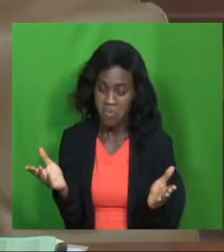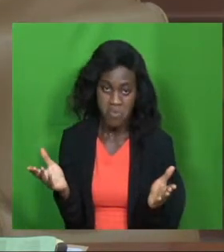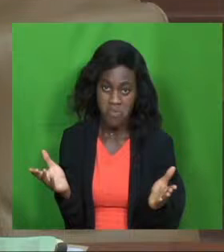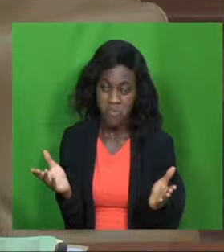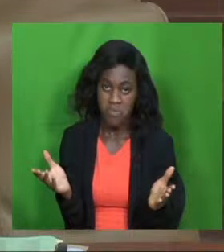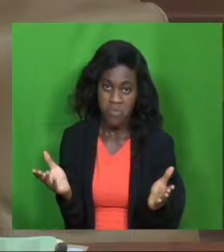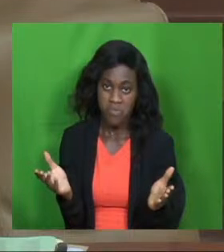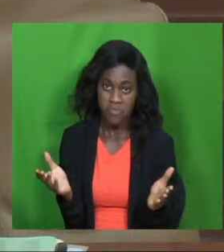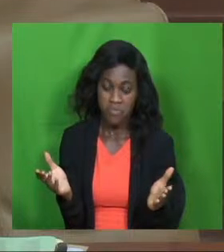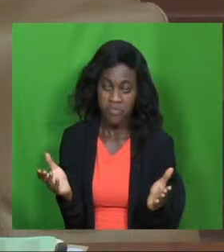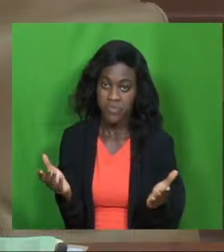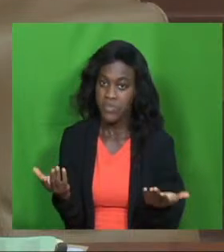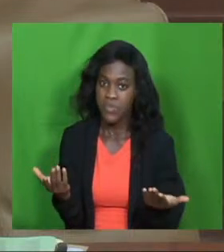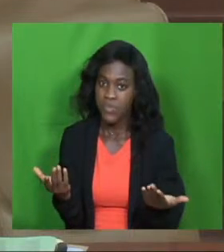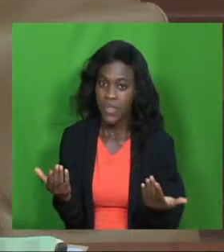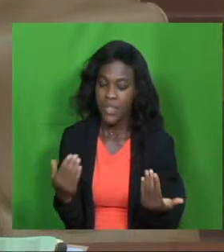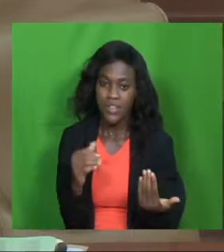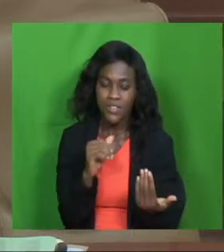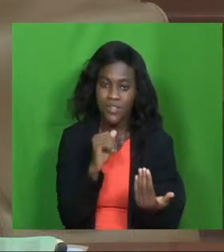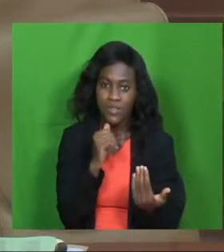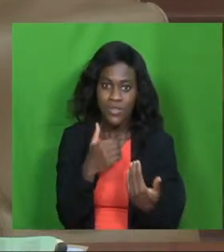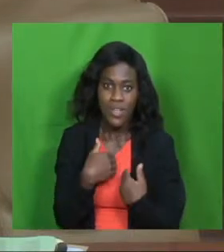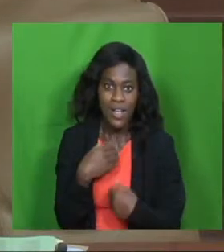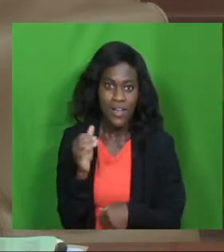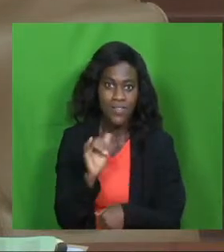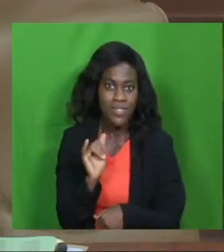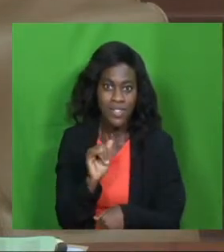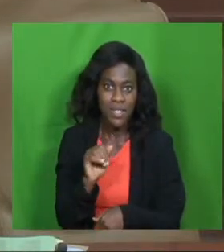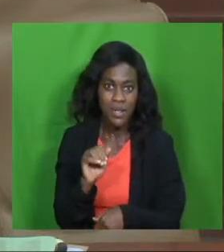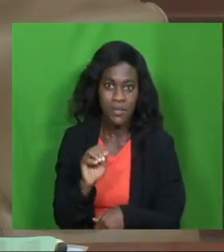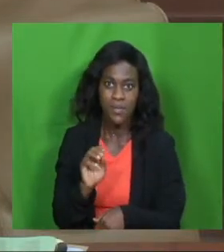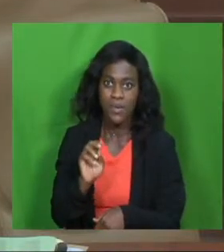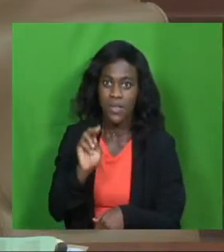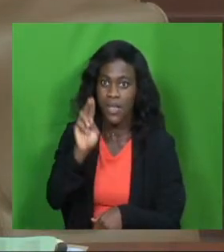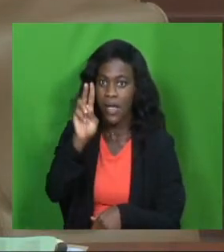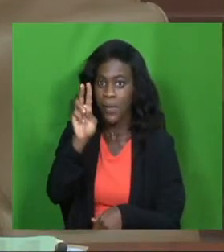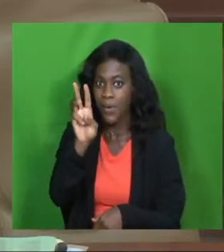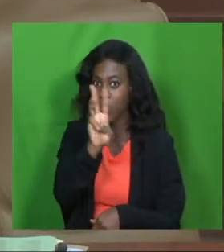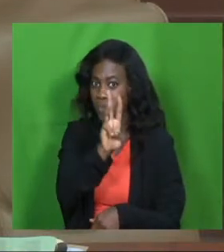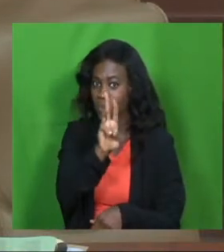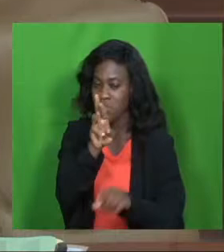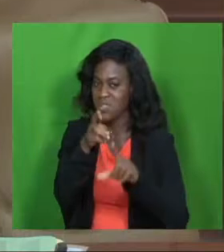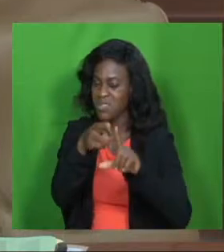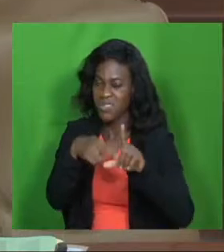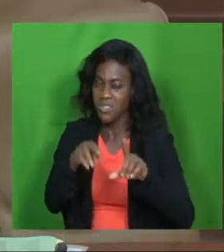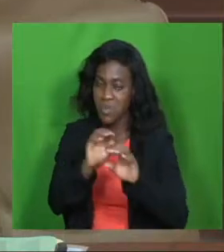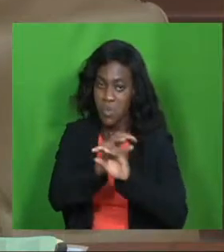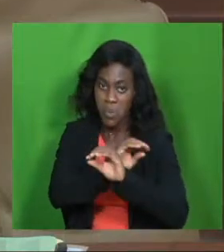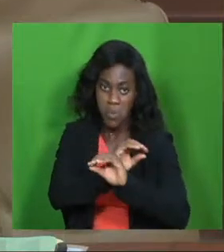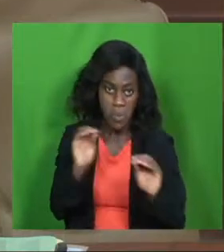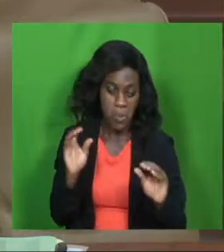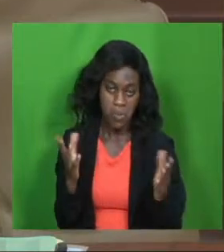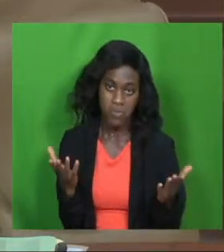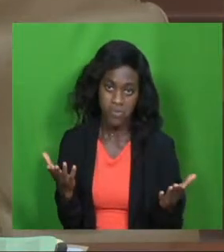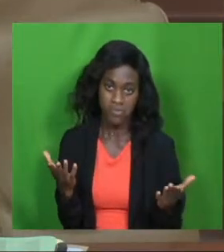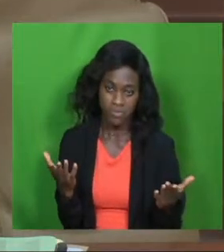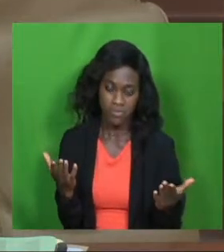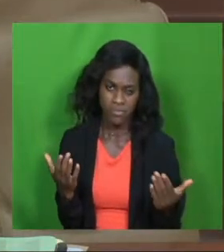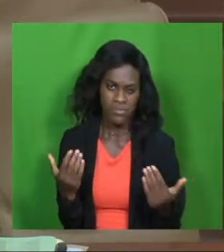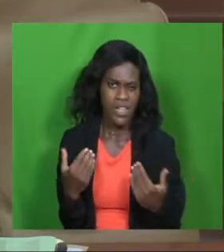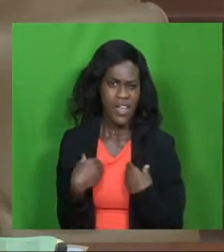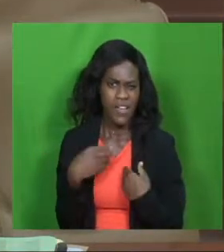no provision for an AstroTEF in the Upper West Region. Mr. Speaker, out of about